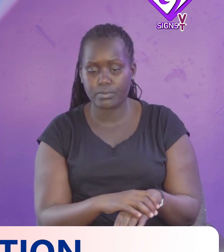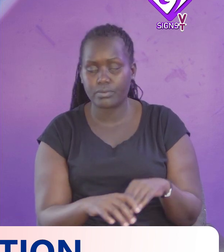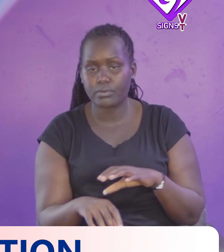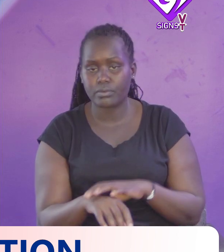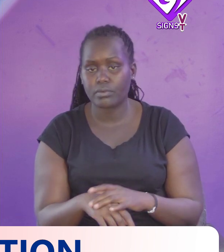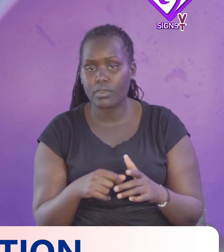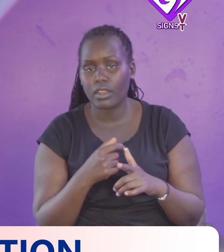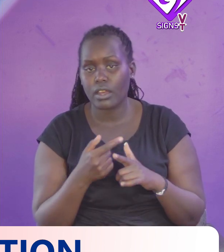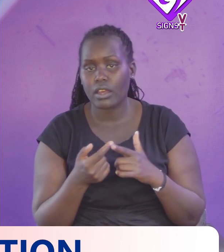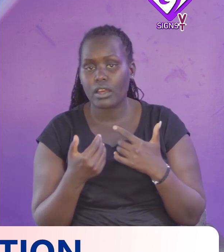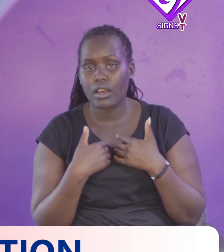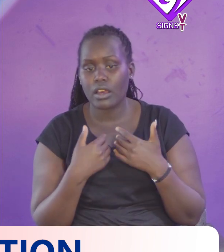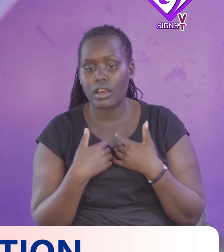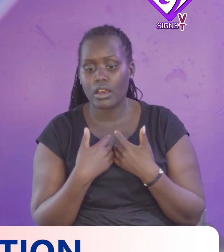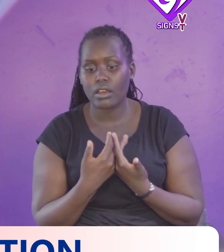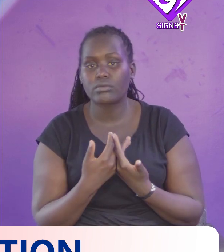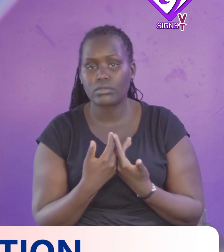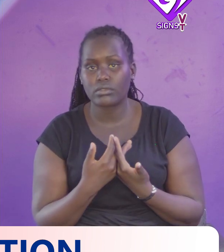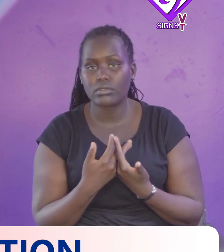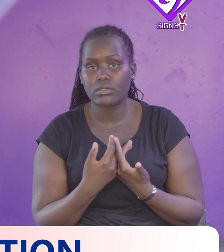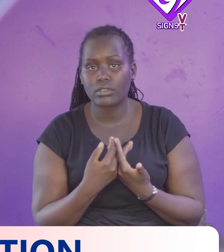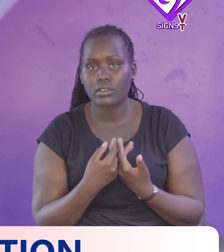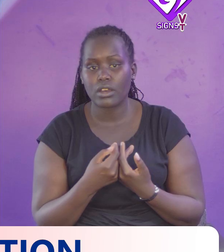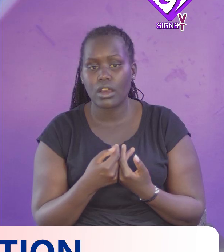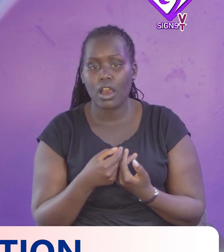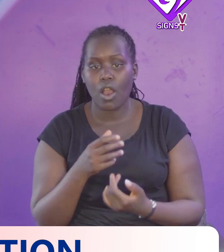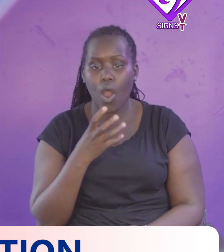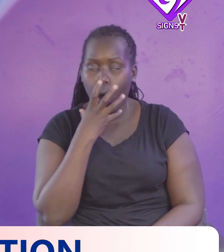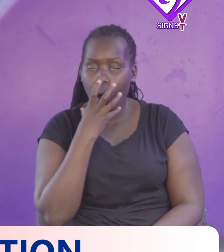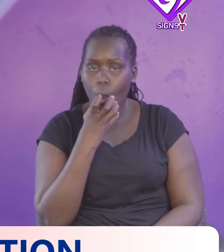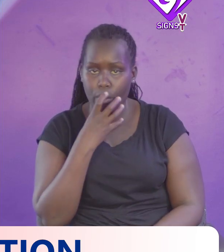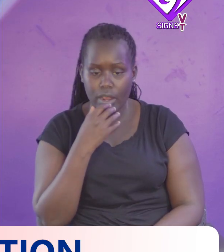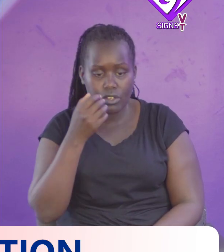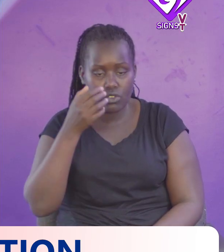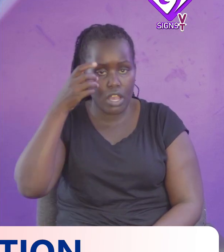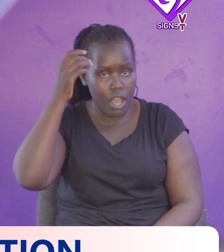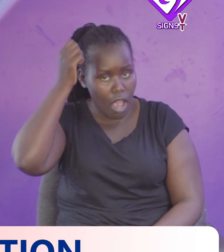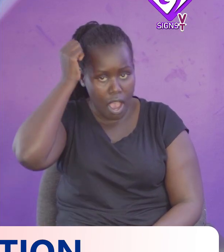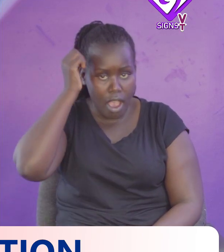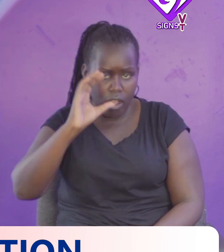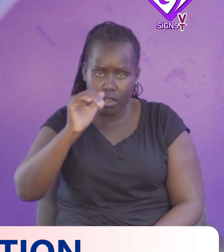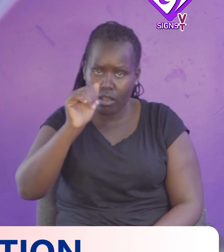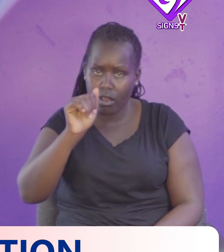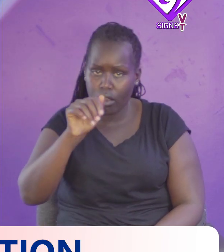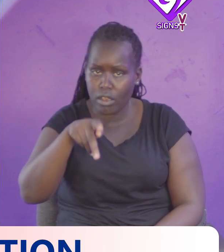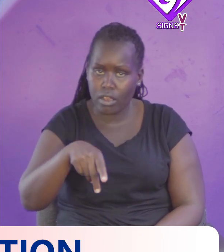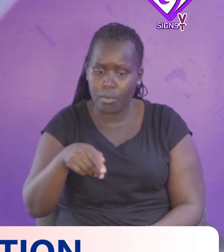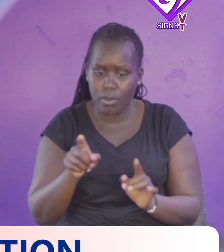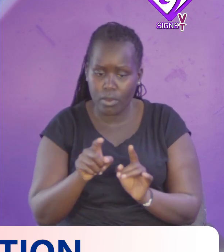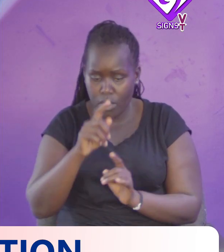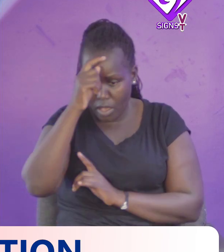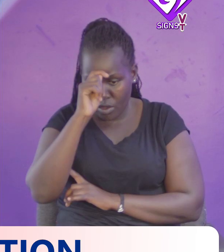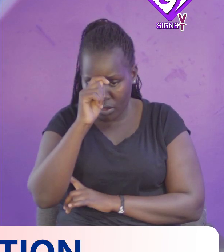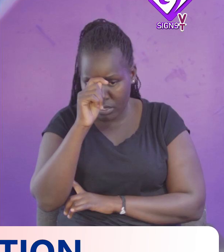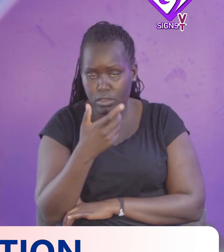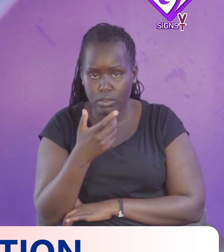had is it called a cuff, an orange cuff, and then he had a heart, a cream